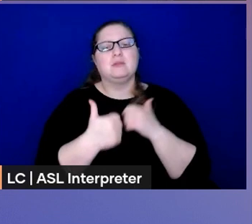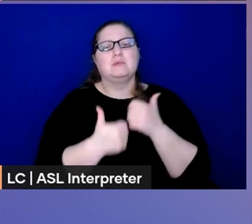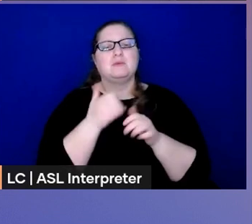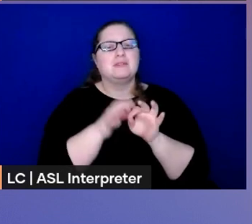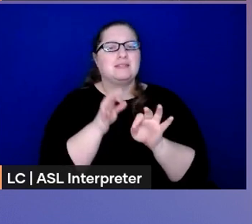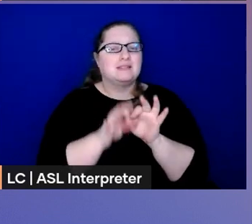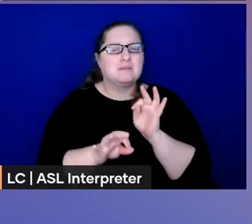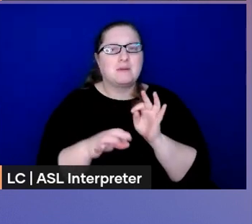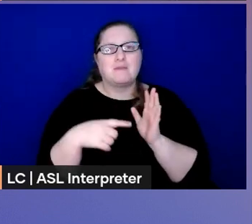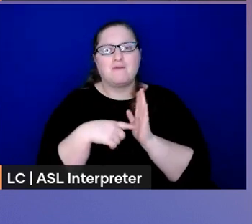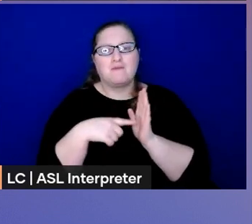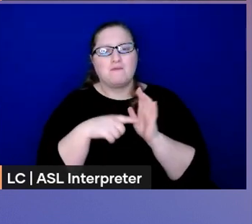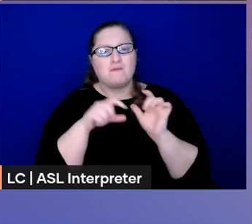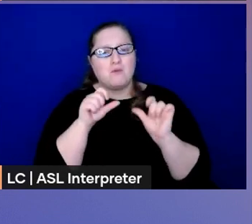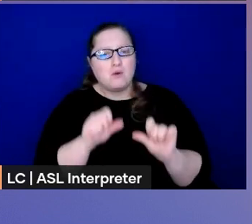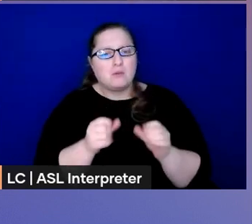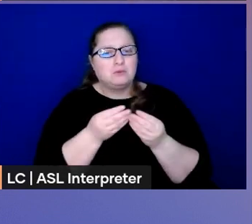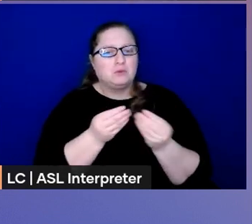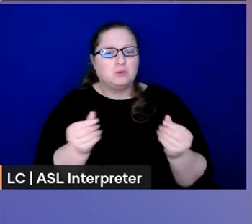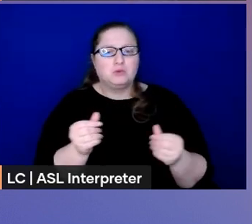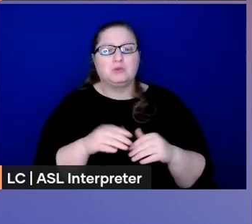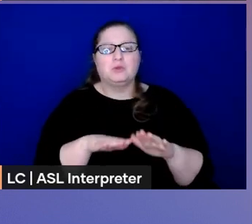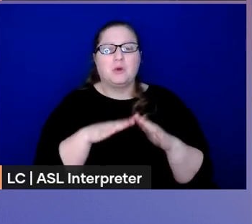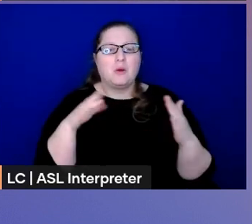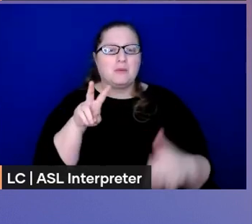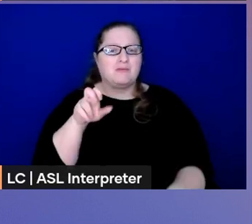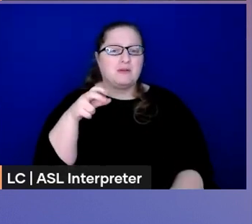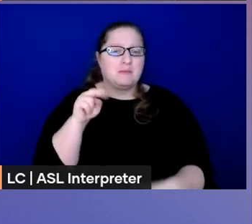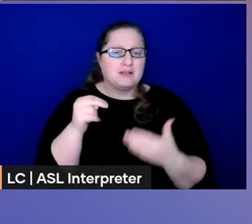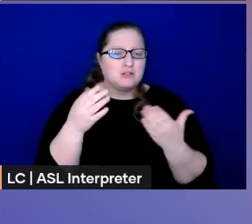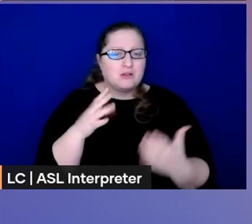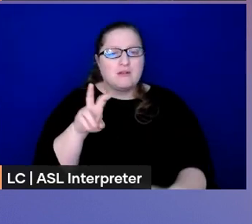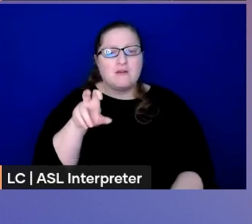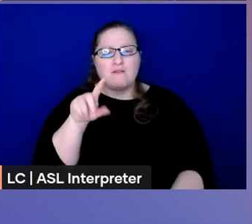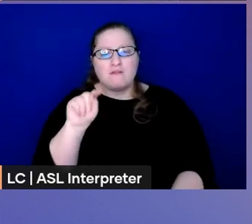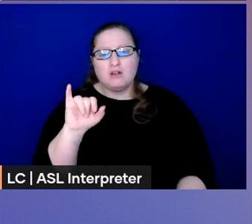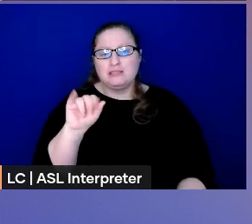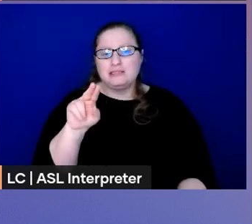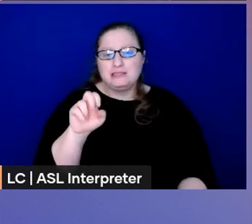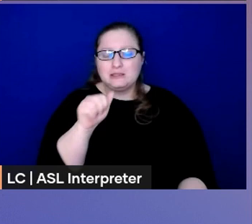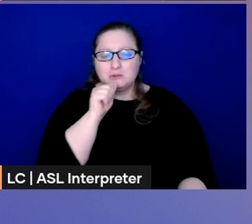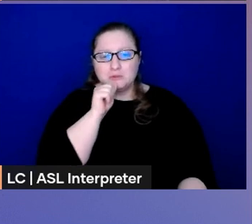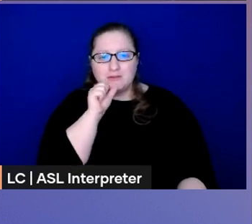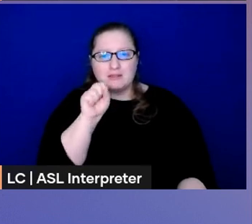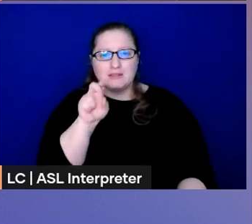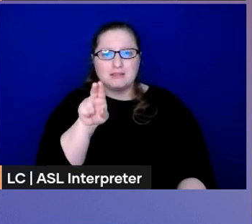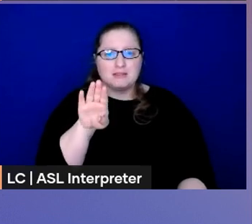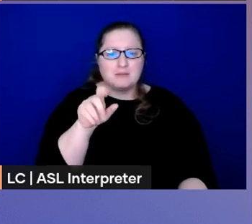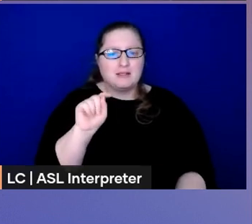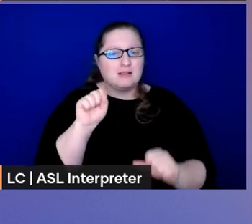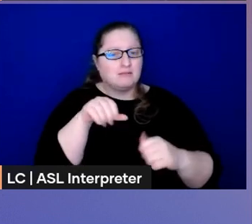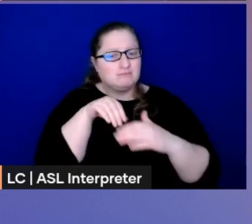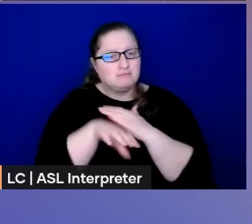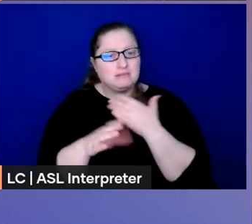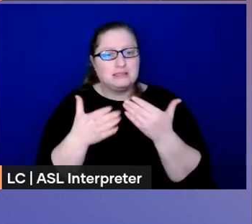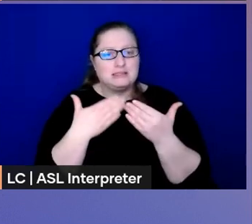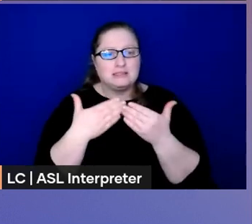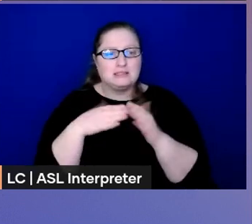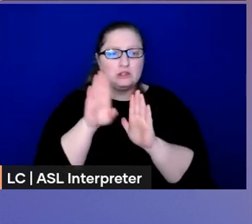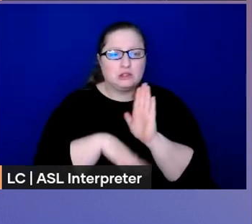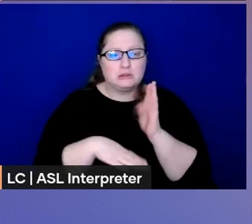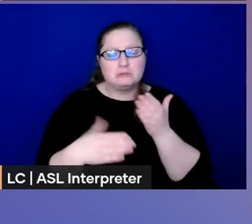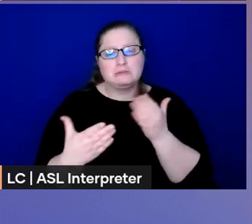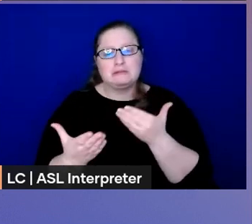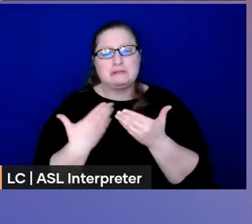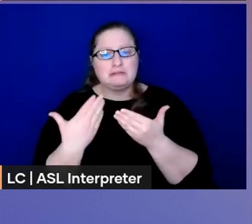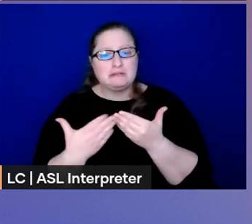solution: an open VPN server, the Vault instance, and a private subnet, and something you can just get into no problem. It's cheap and easy.